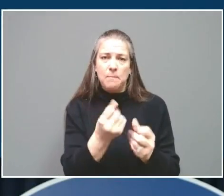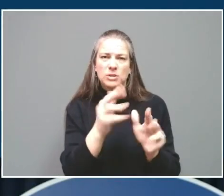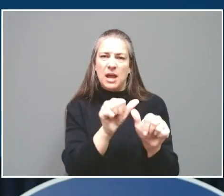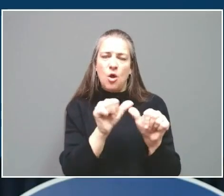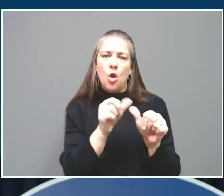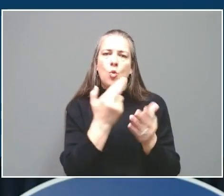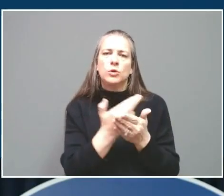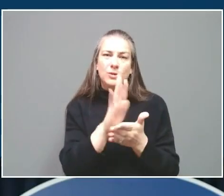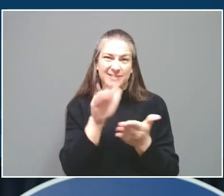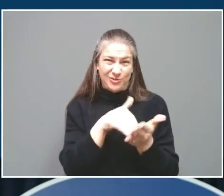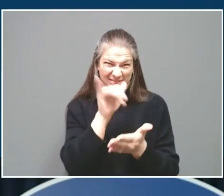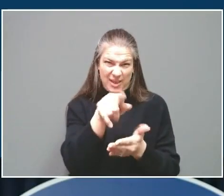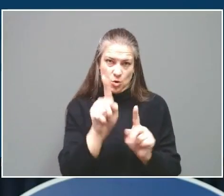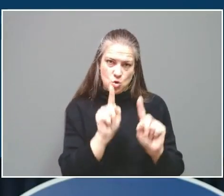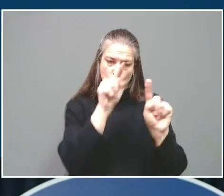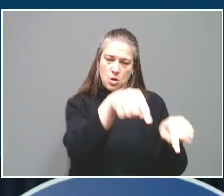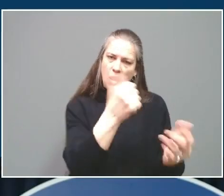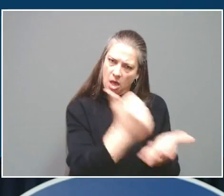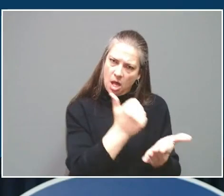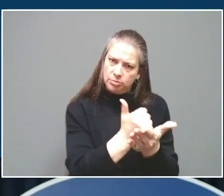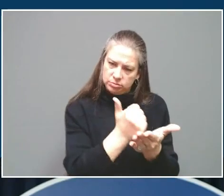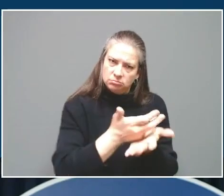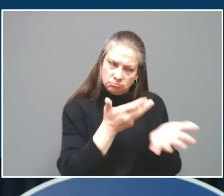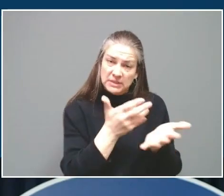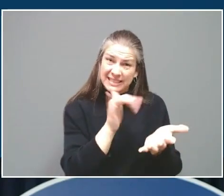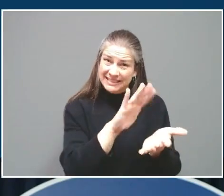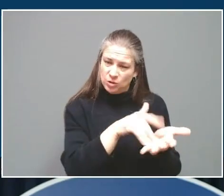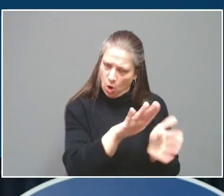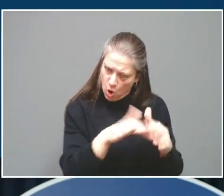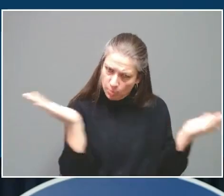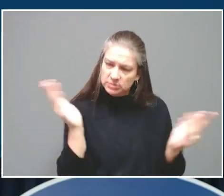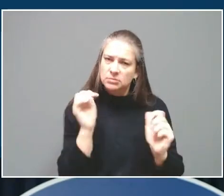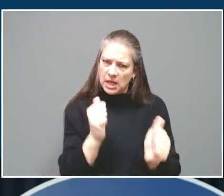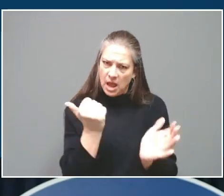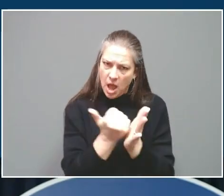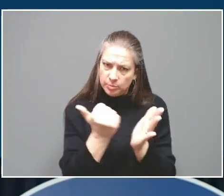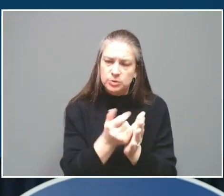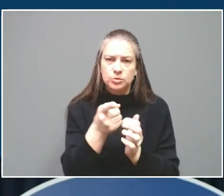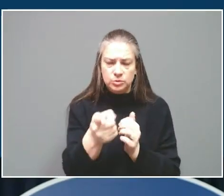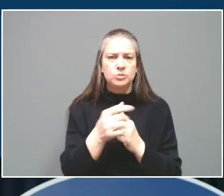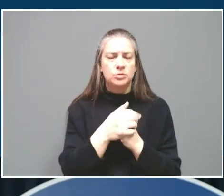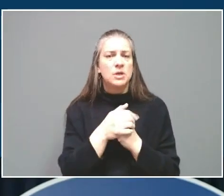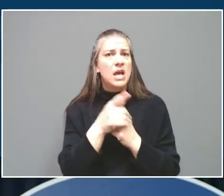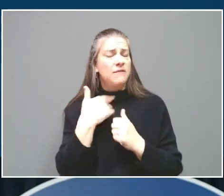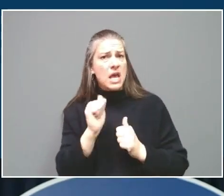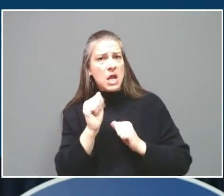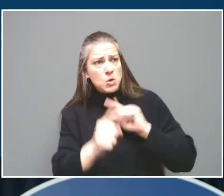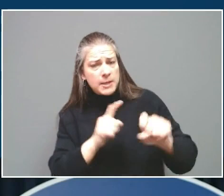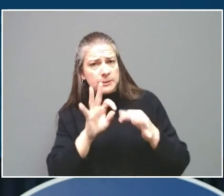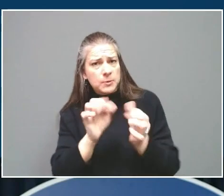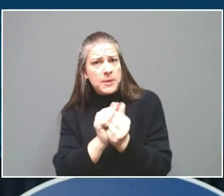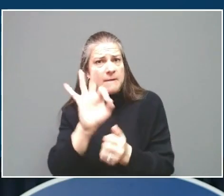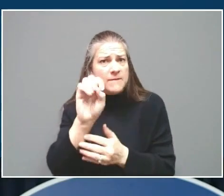direct help at one of these centers. The centers are open and able to assist survivors that have questions regarding their FEMA application